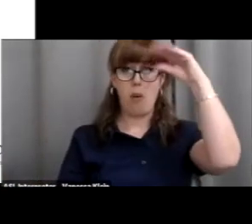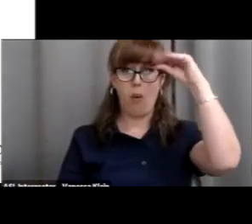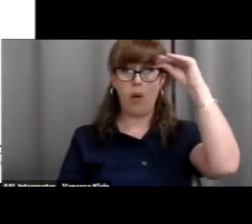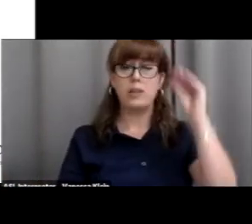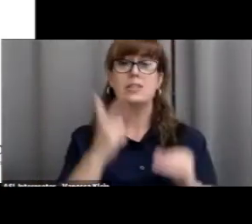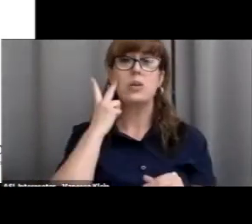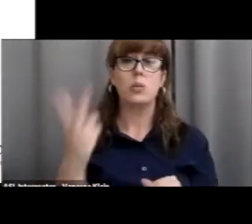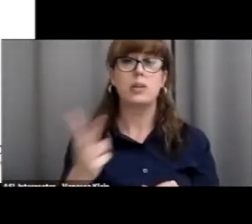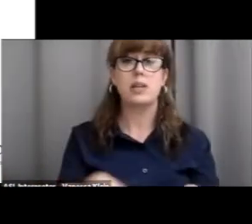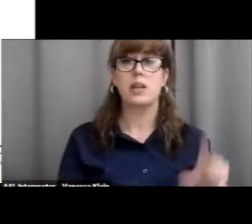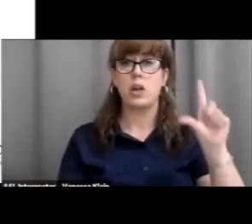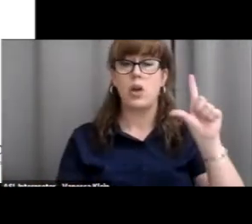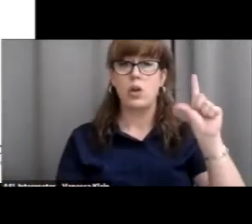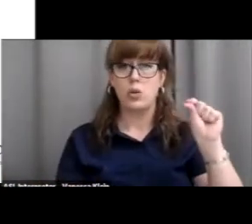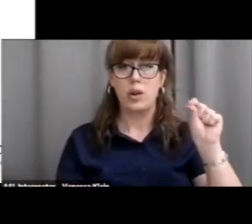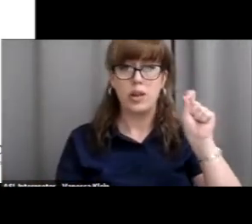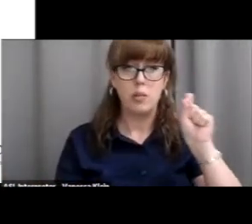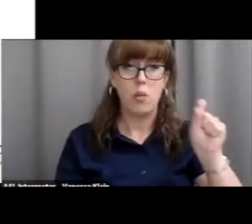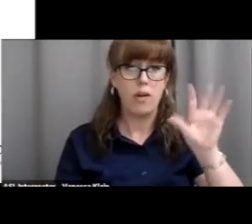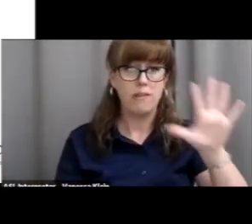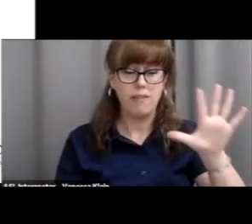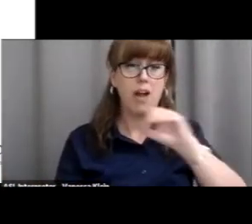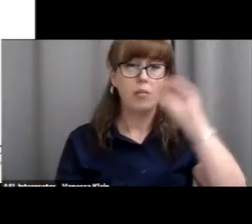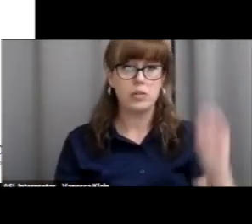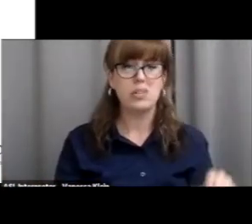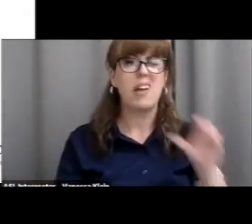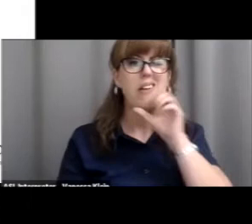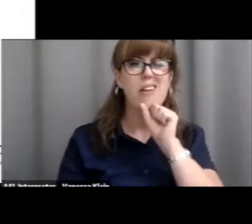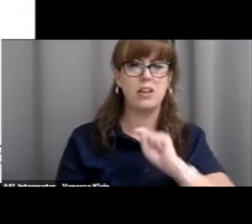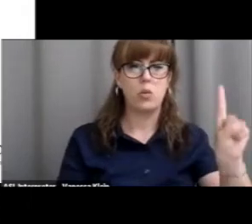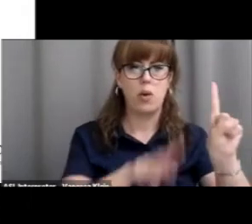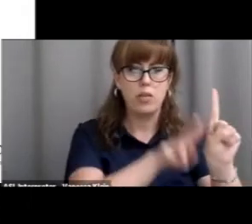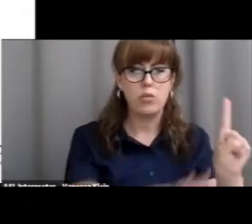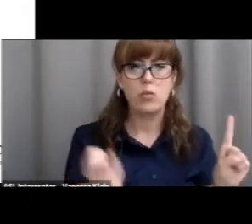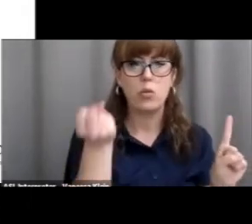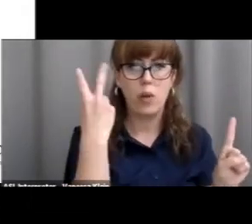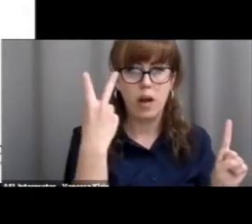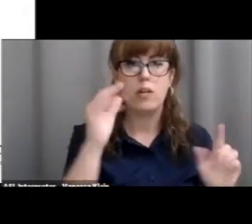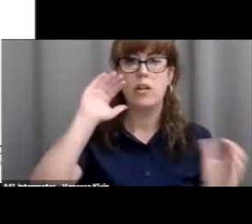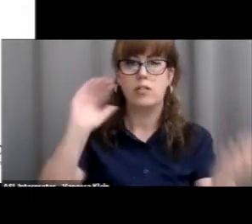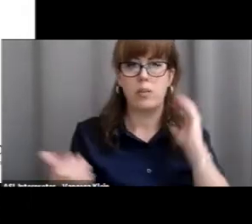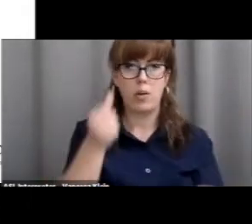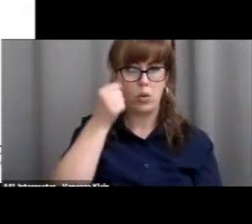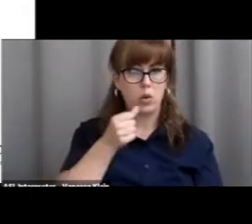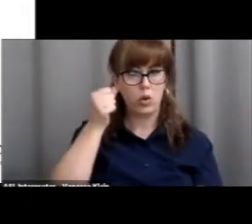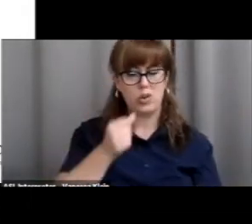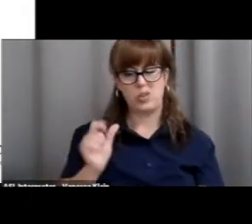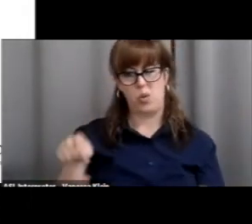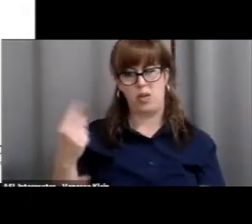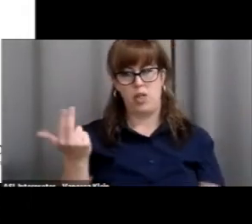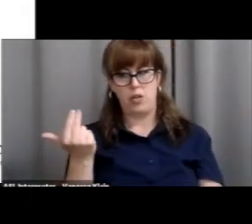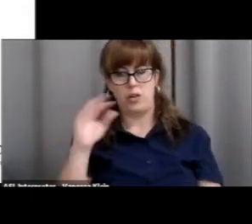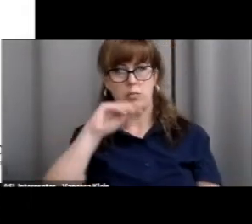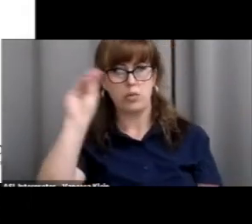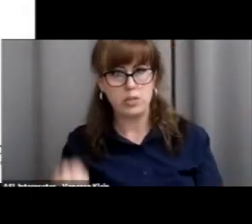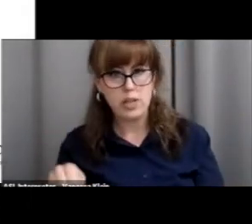there's 20.5% of characters are ages 1 through 12 versus 13% of girls. And then for